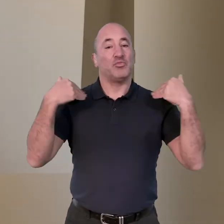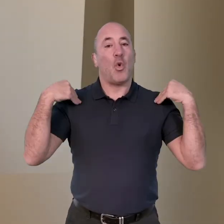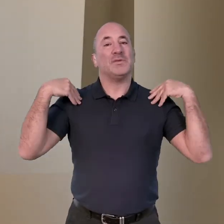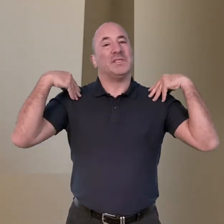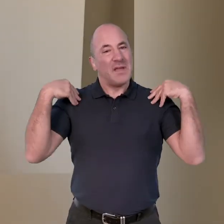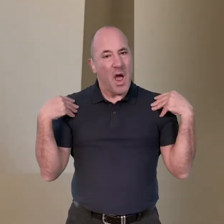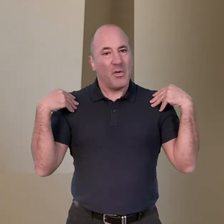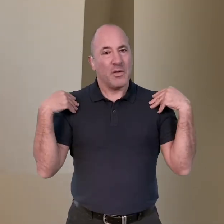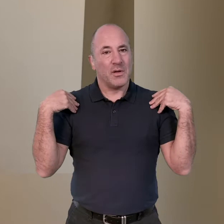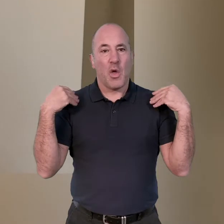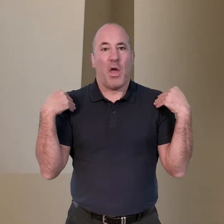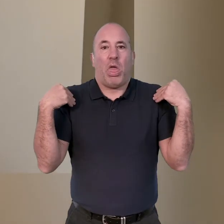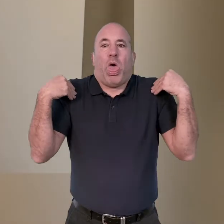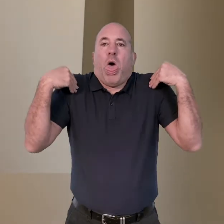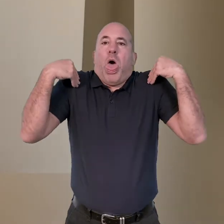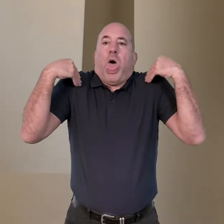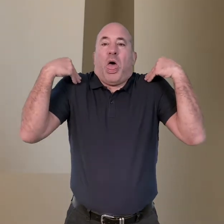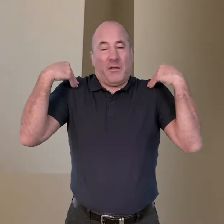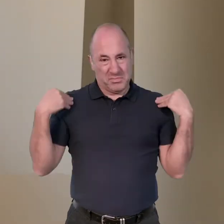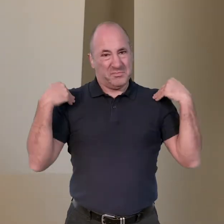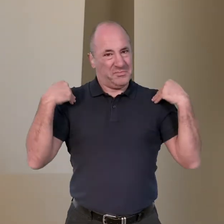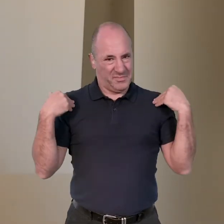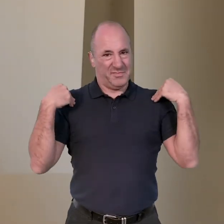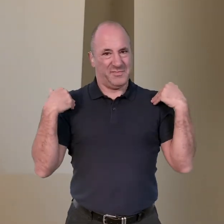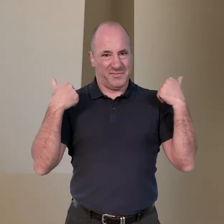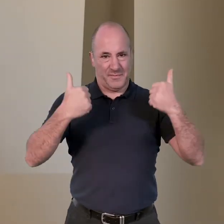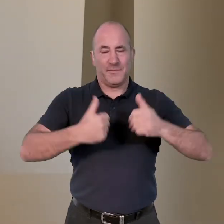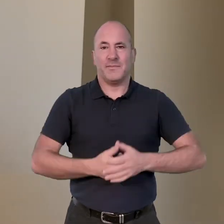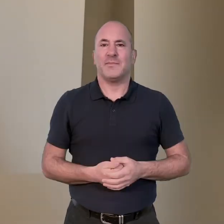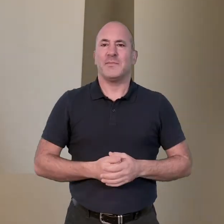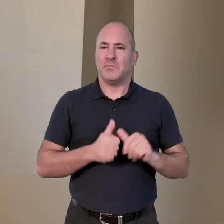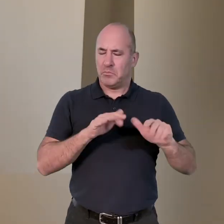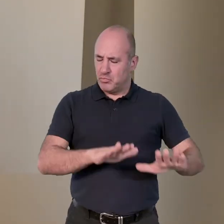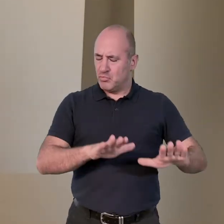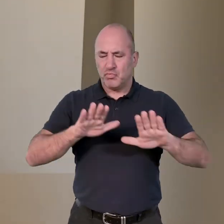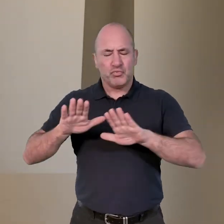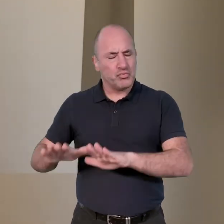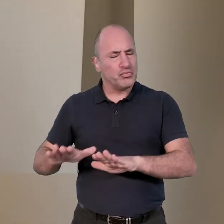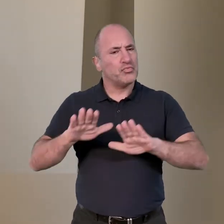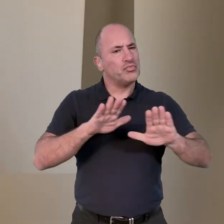Again, try and keep your shoulders down. Try to raise them up to your ears.